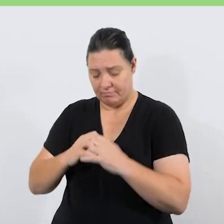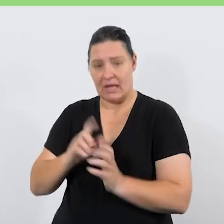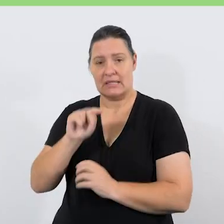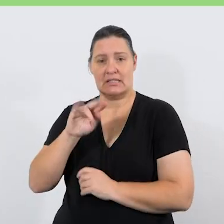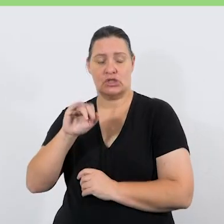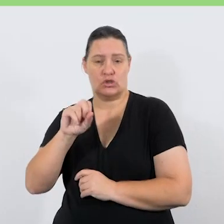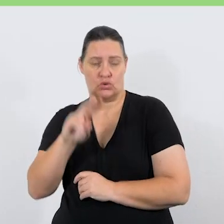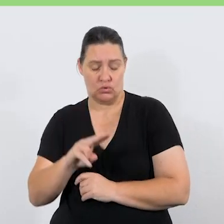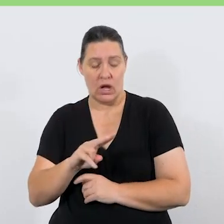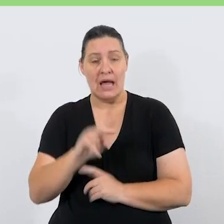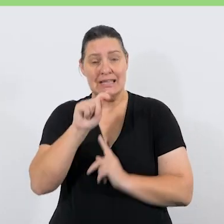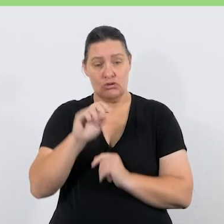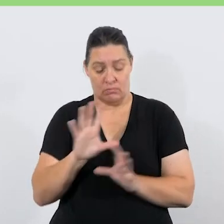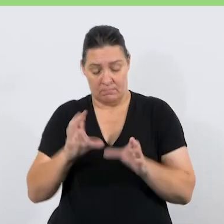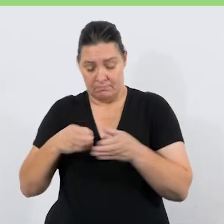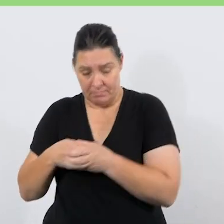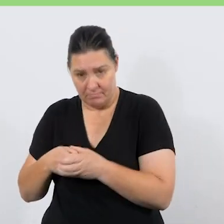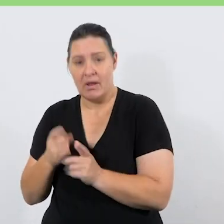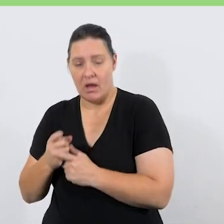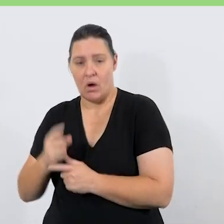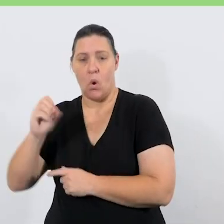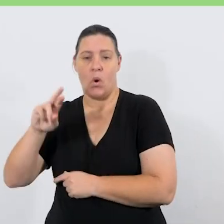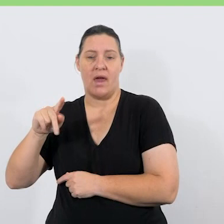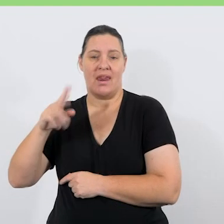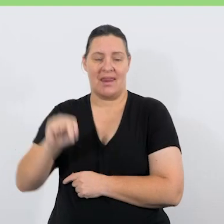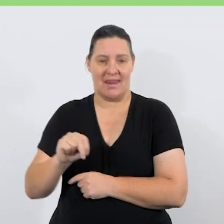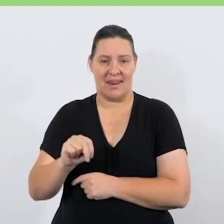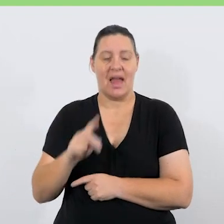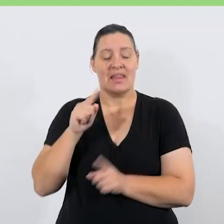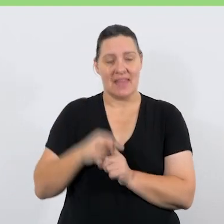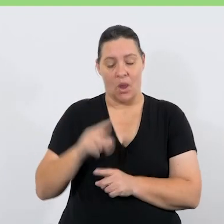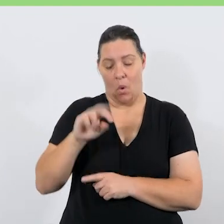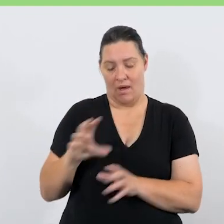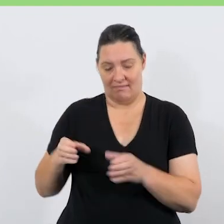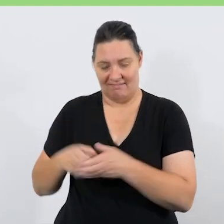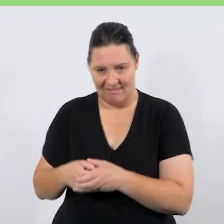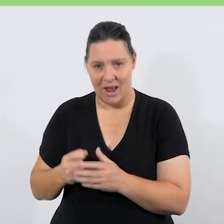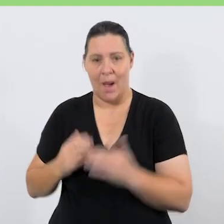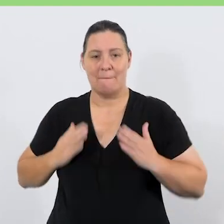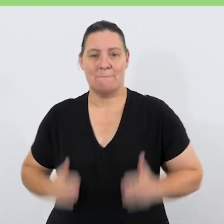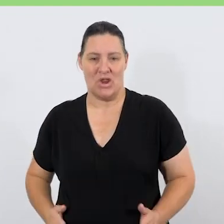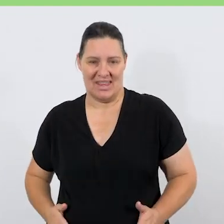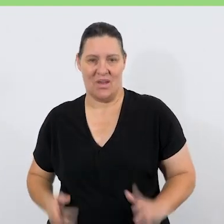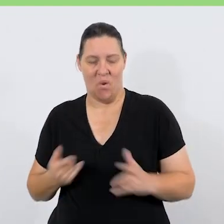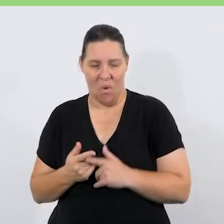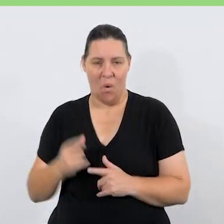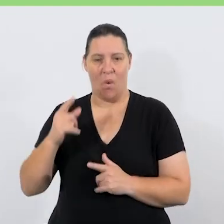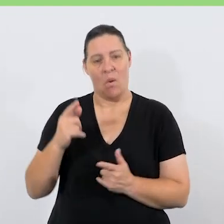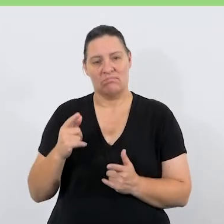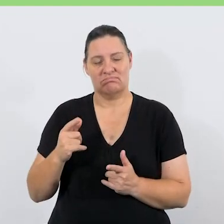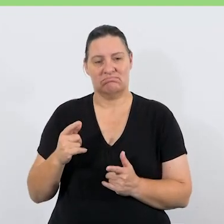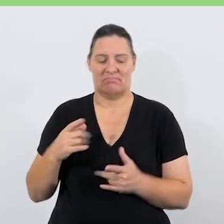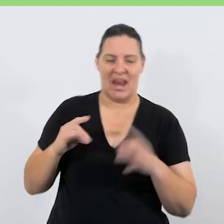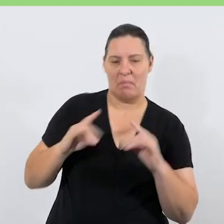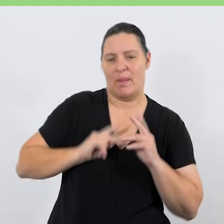grouped together make up organs, and organs make up the body system or the organism. So